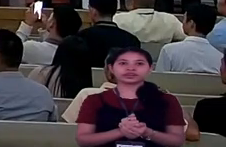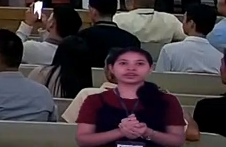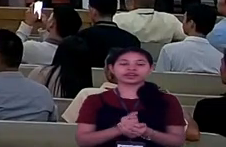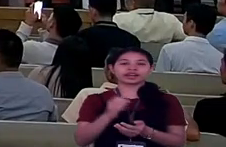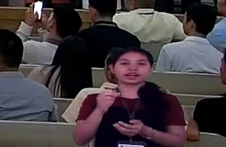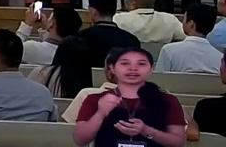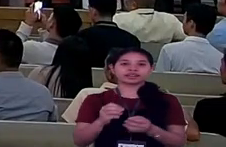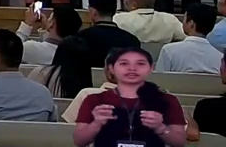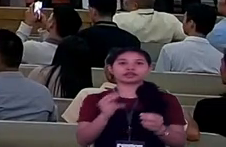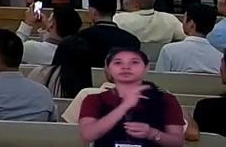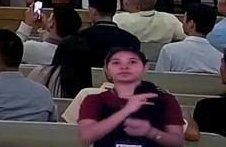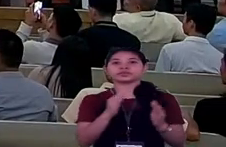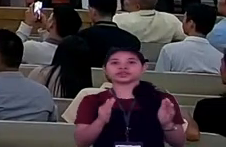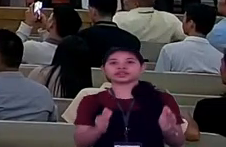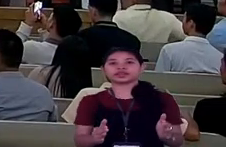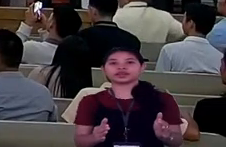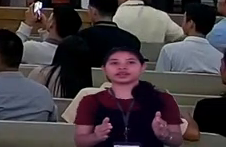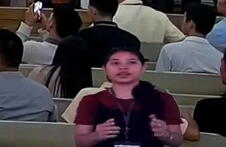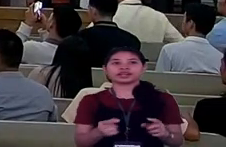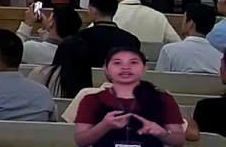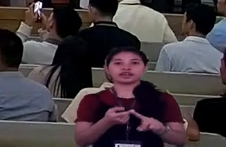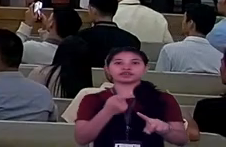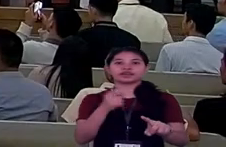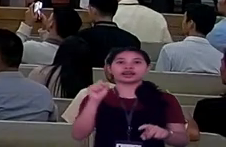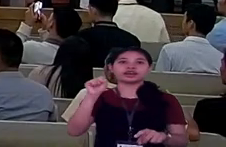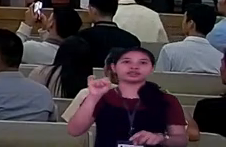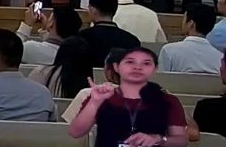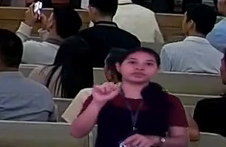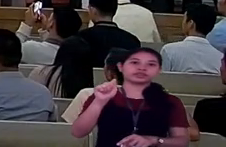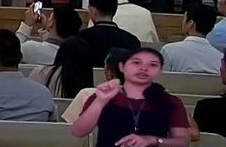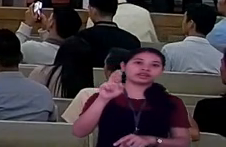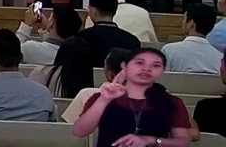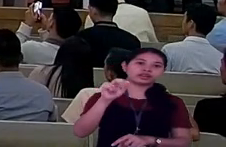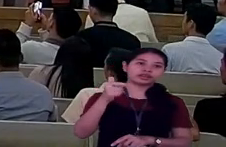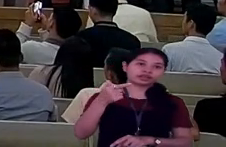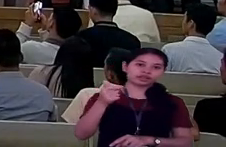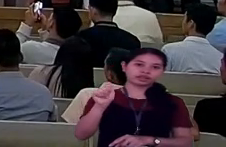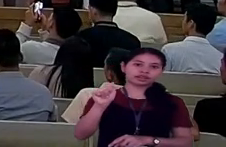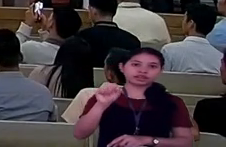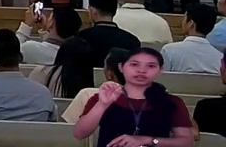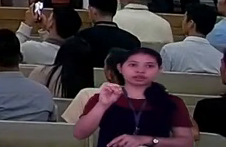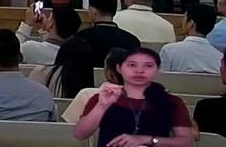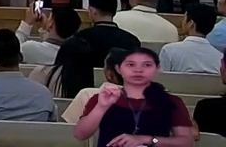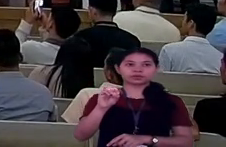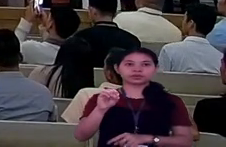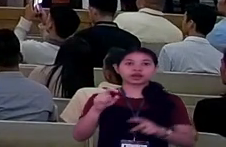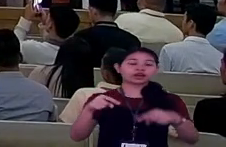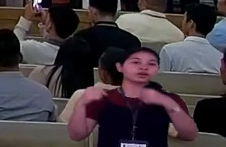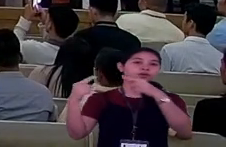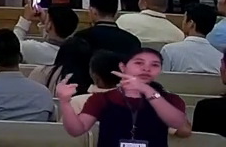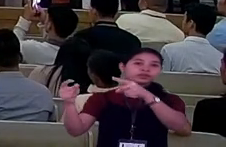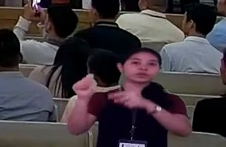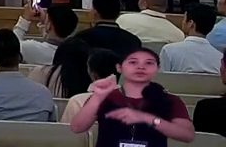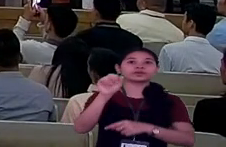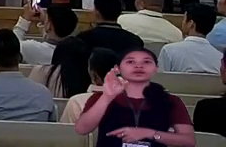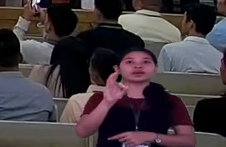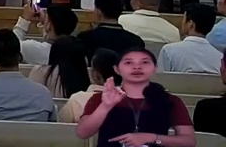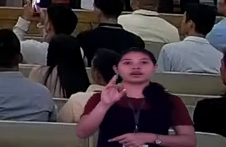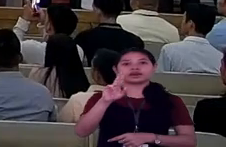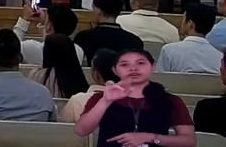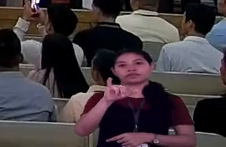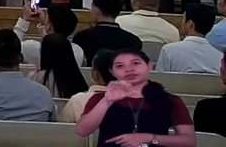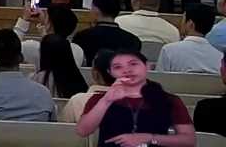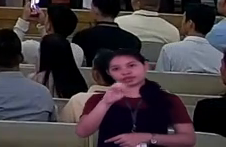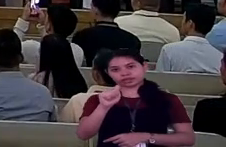Siargao Island, under the leadership of Pastor Zipanaya Malasa, going to the desert land of Botswana, Africa. Thank you.